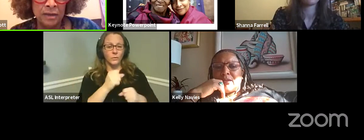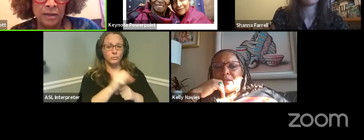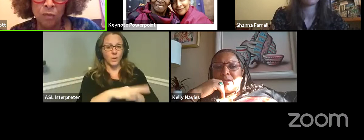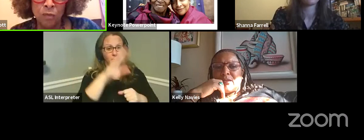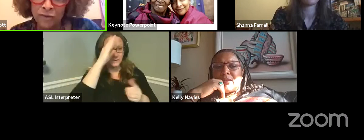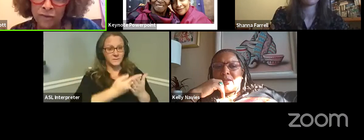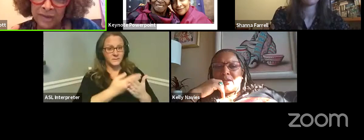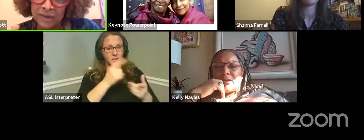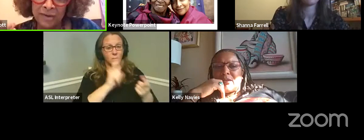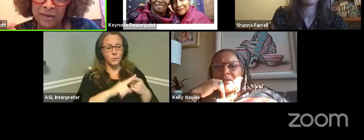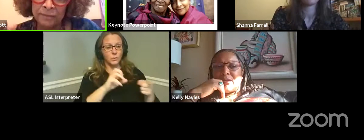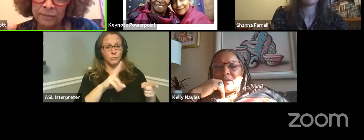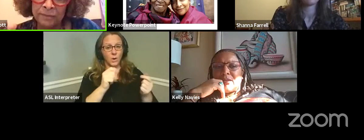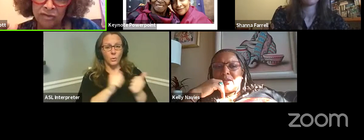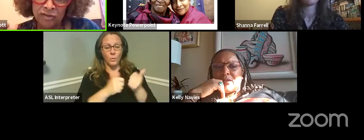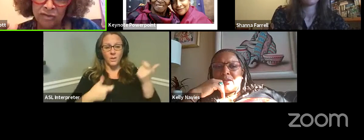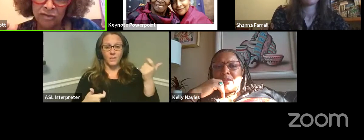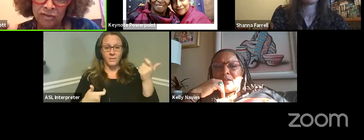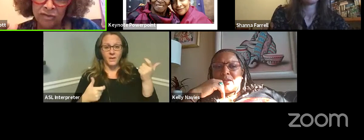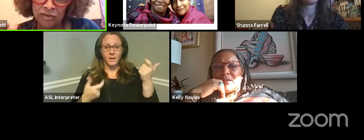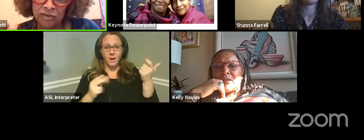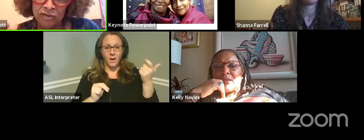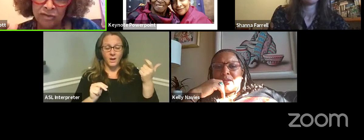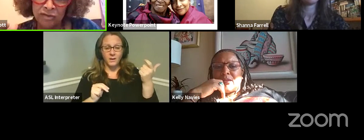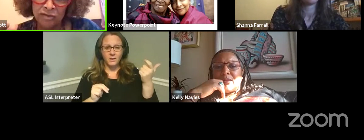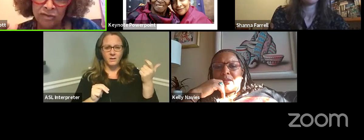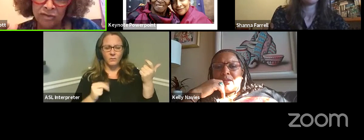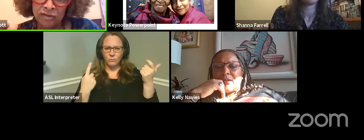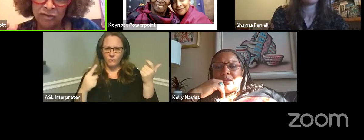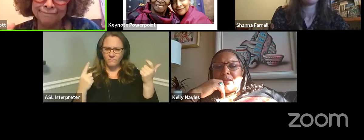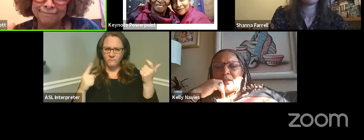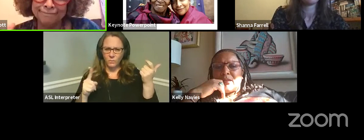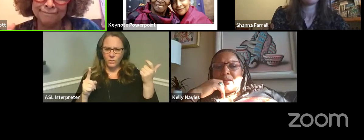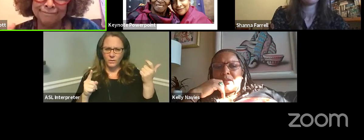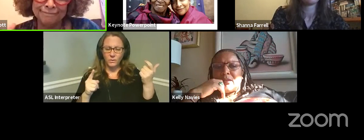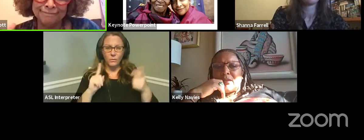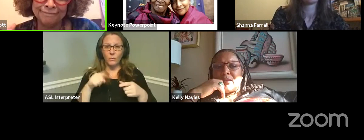Why else was he there except to shoot?